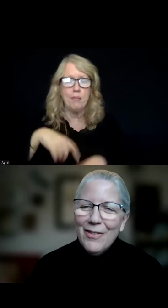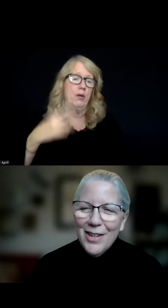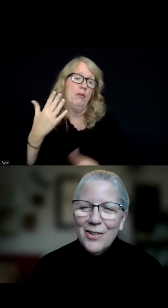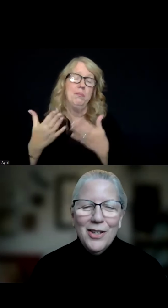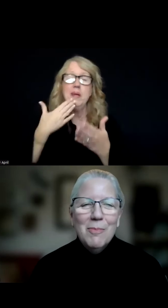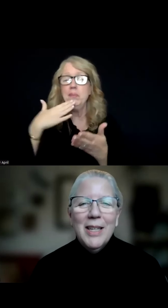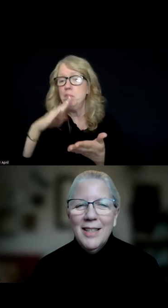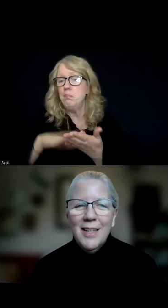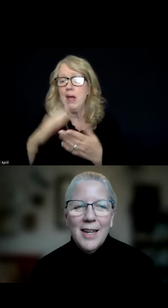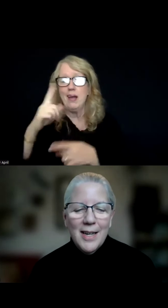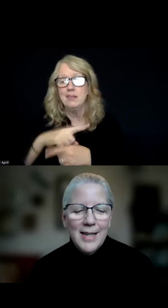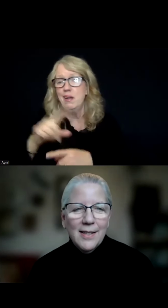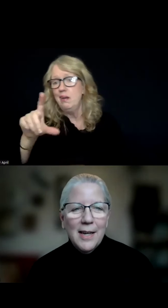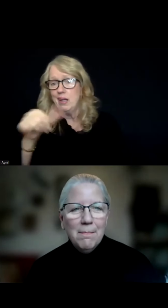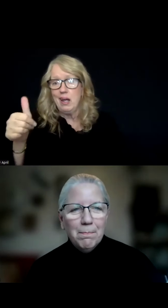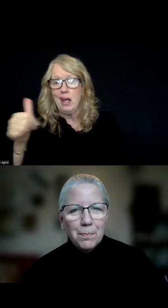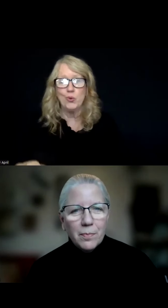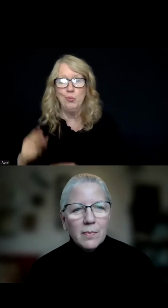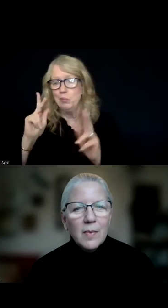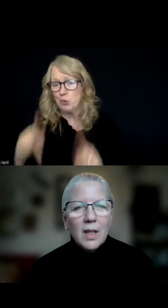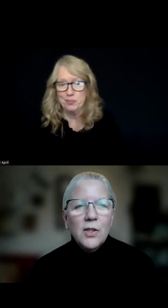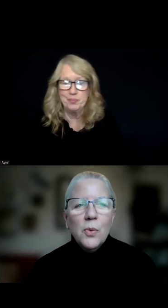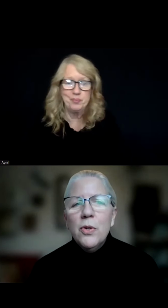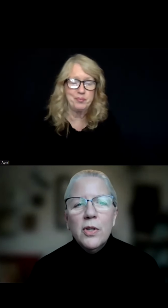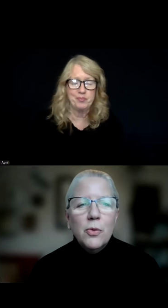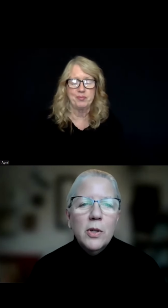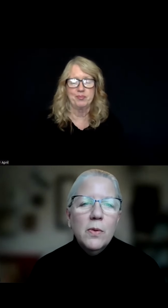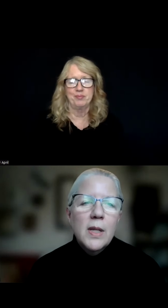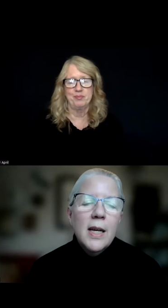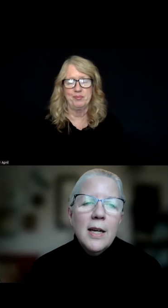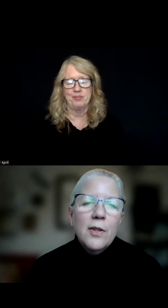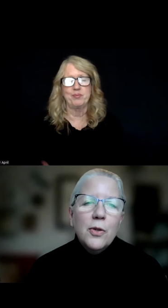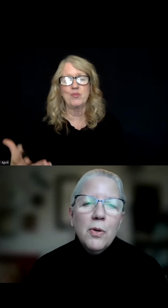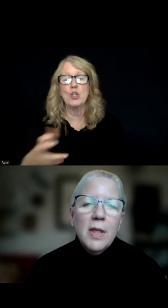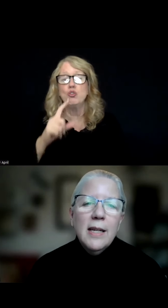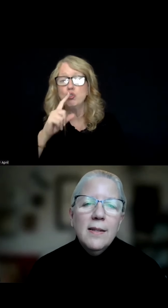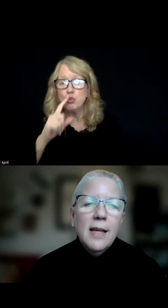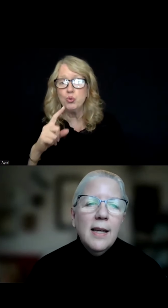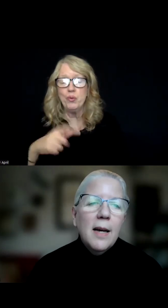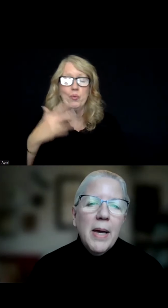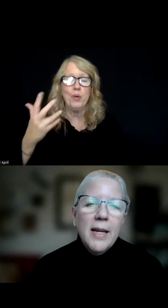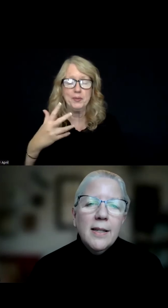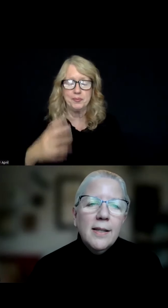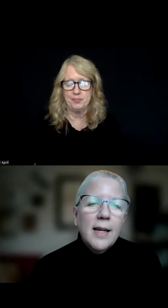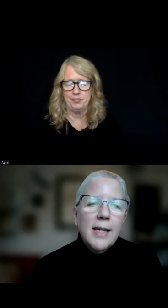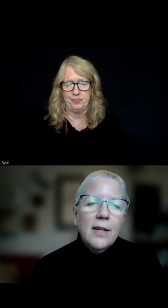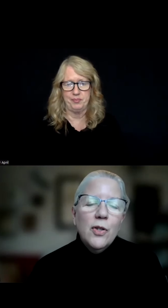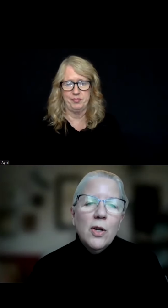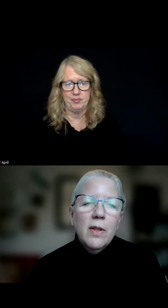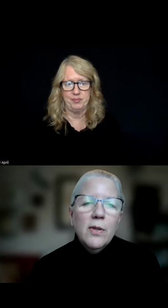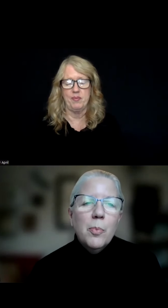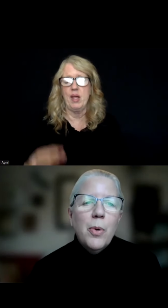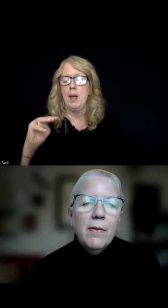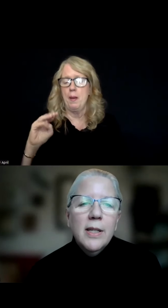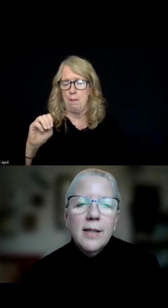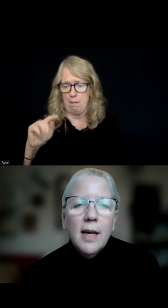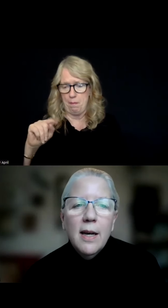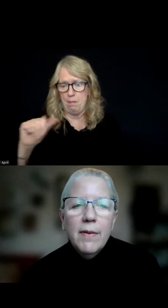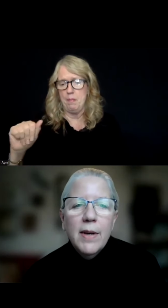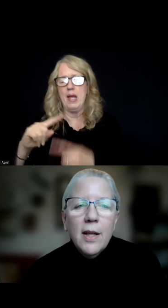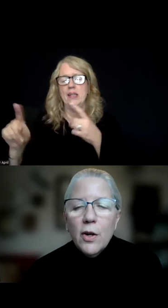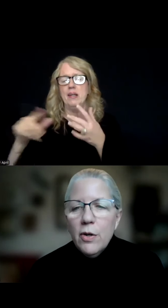like every other human. Next slide. So what are the truths? The truth is that a meta study has shown that there's a